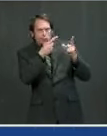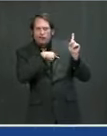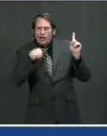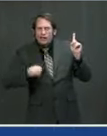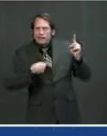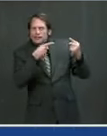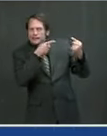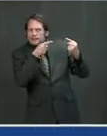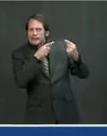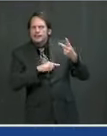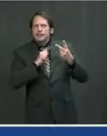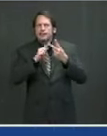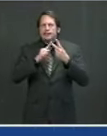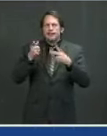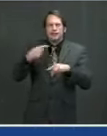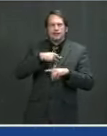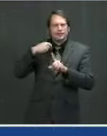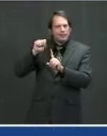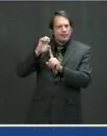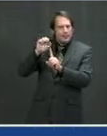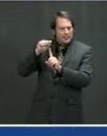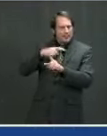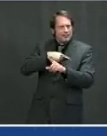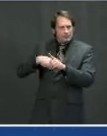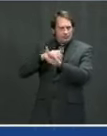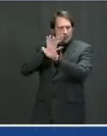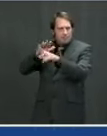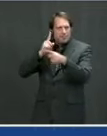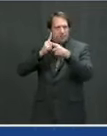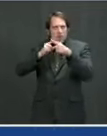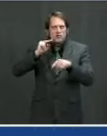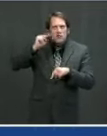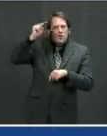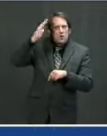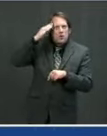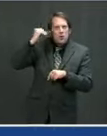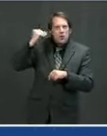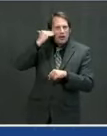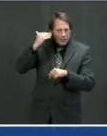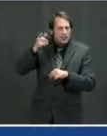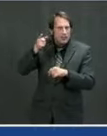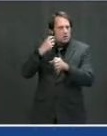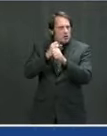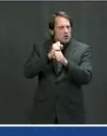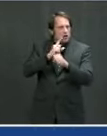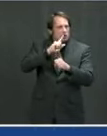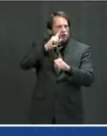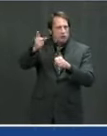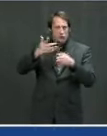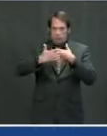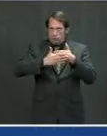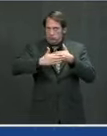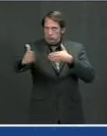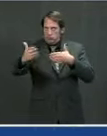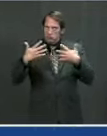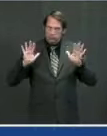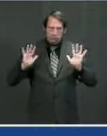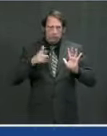the South China Sea, as well as North Korea, to ensure a future of a free and open